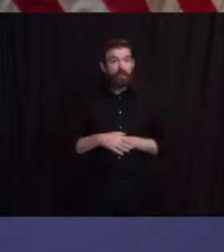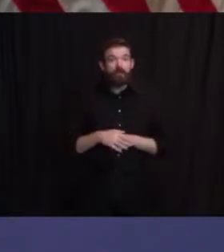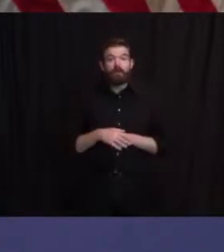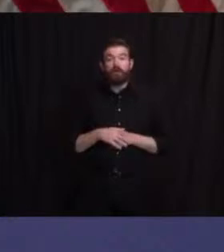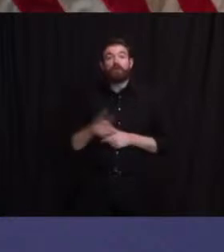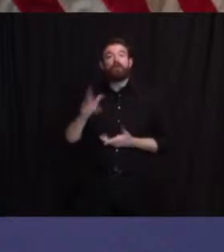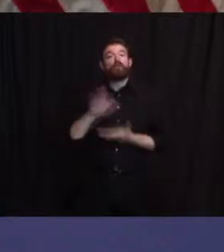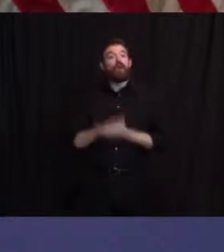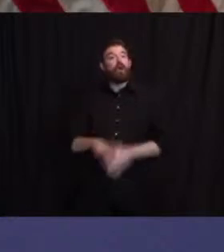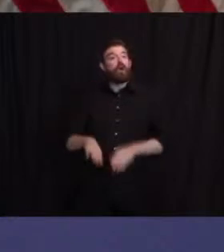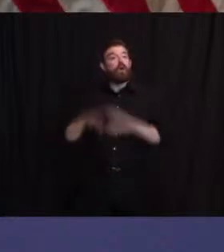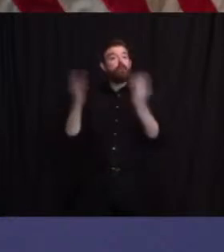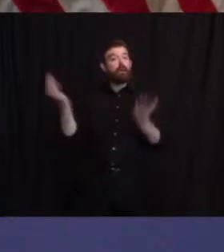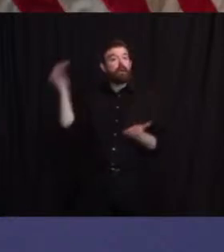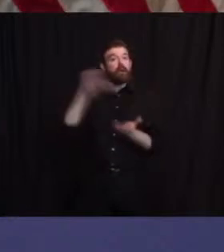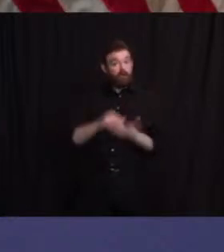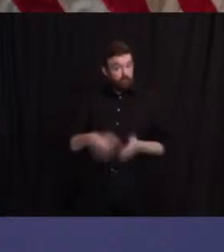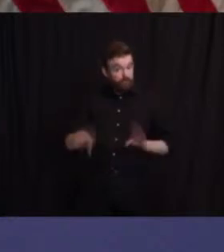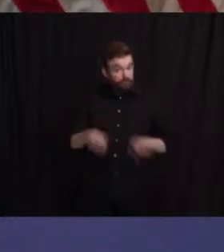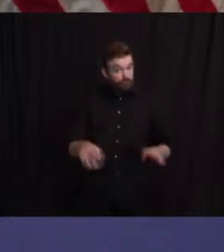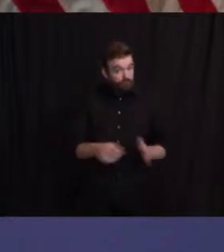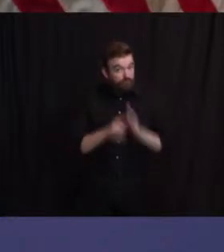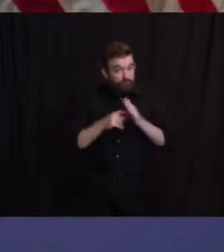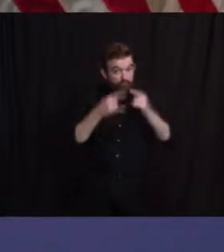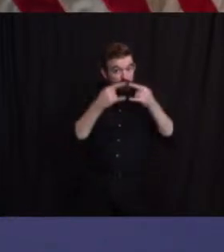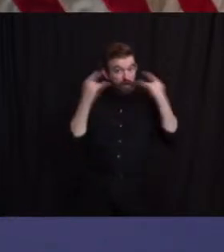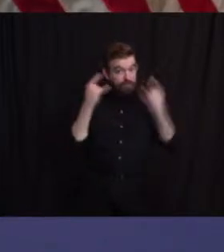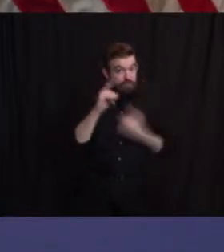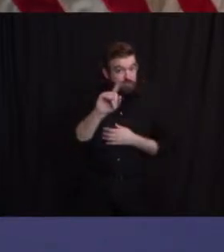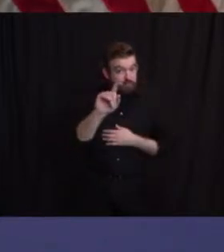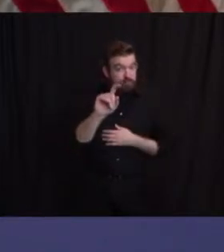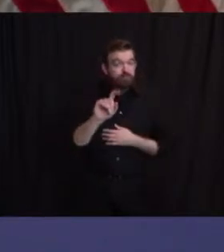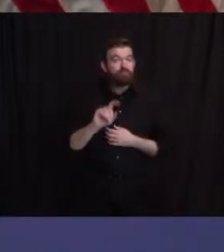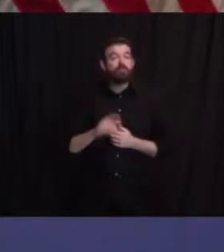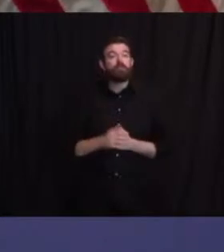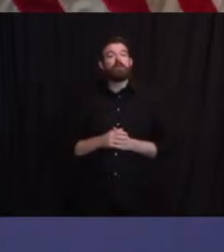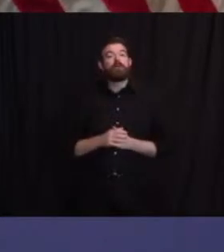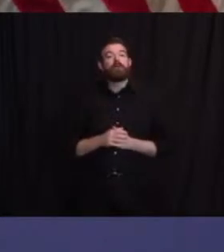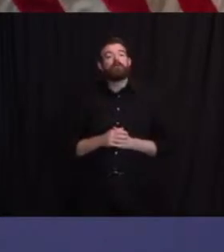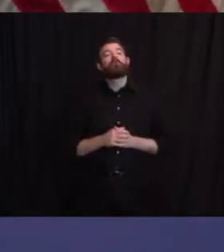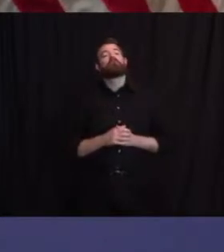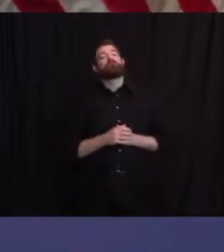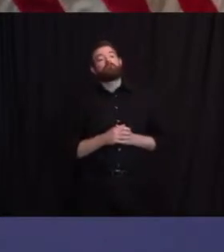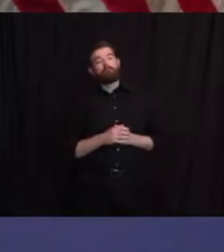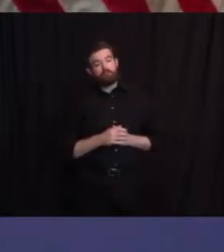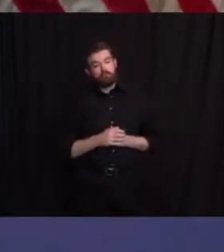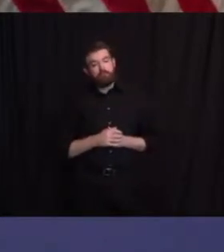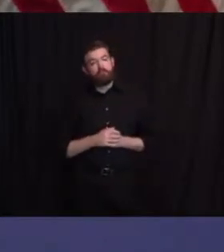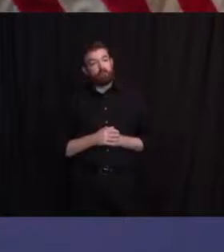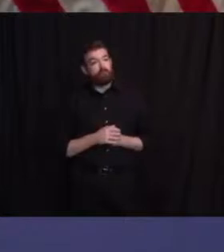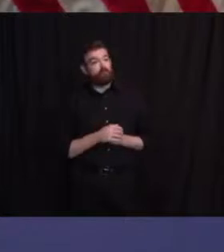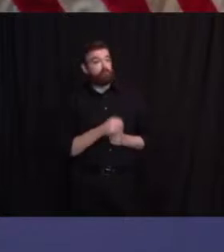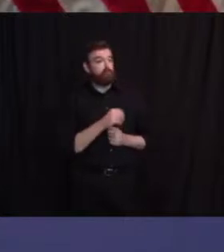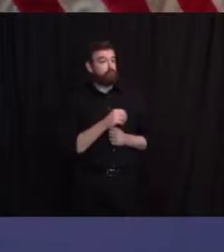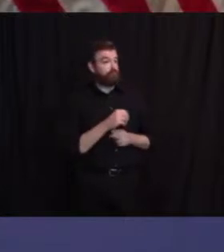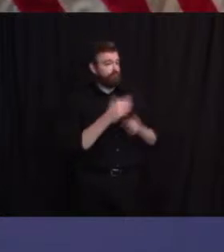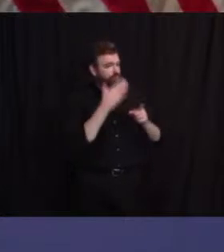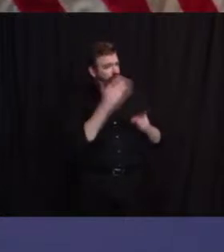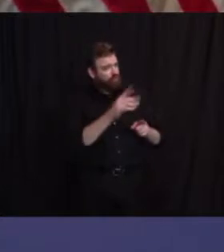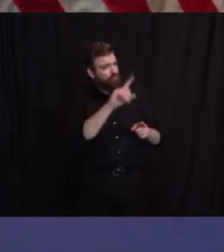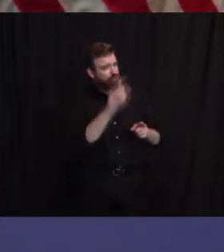Yep. All good questions. I'll hit at least one of those and maybe ask both Judy and Christine to come